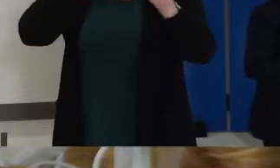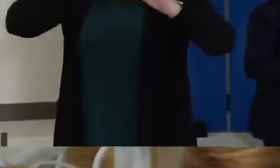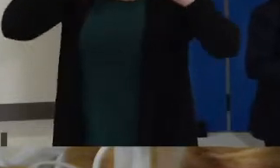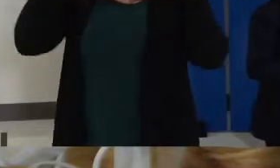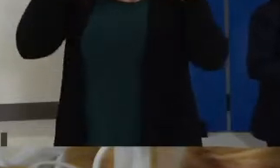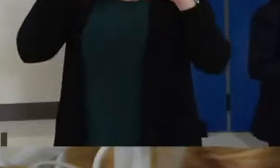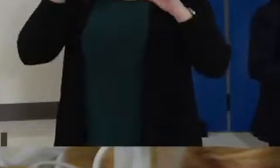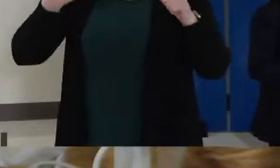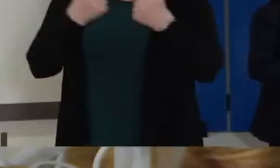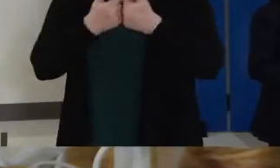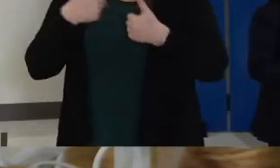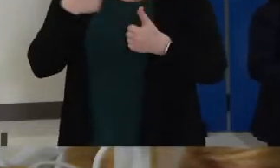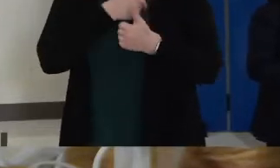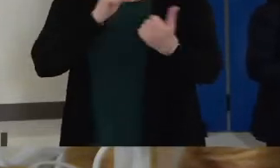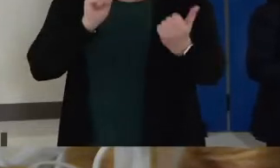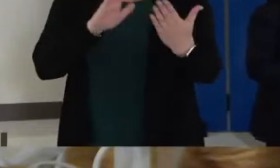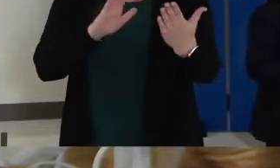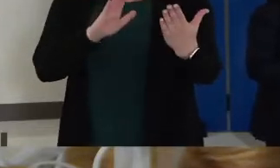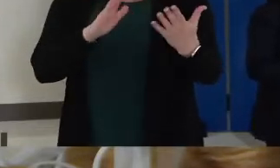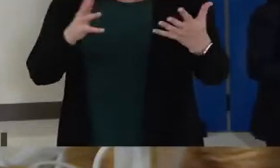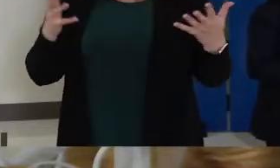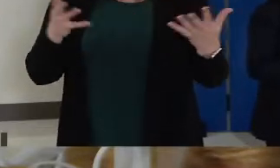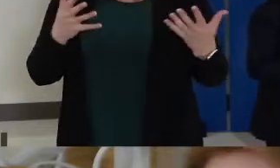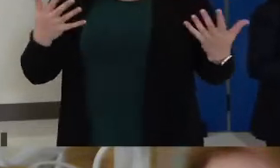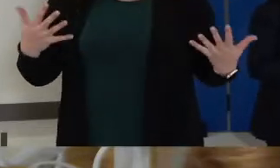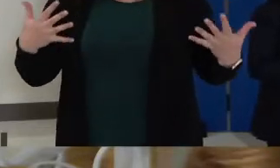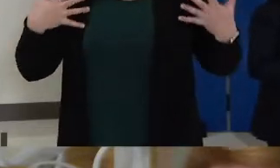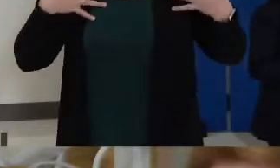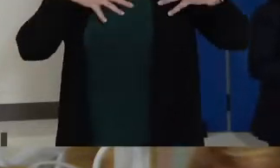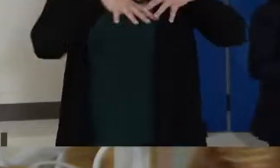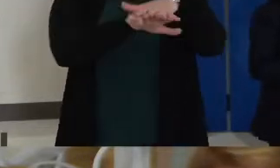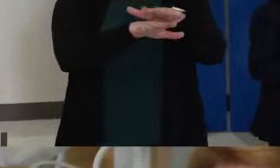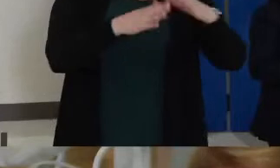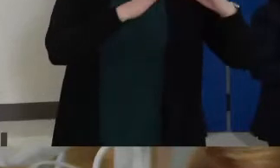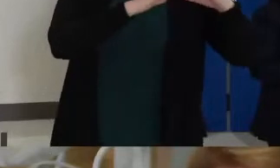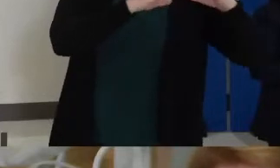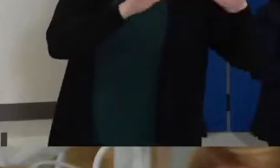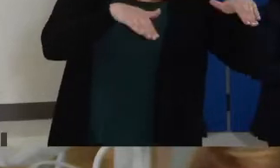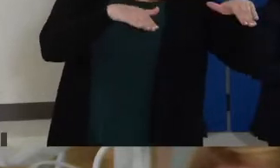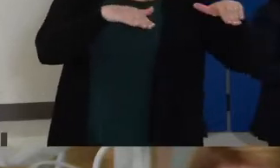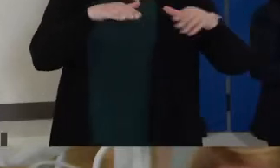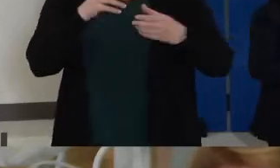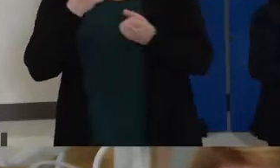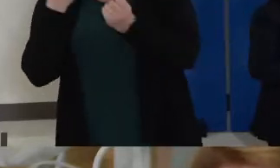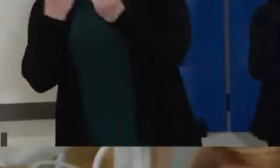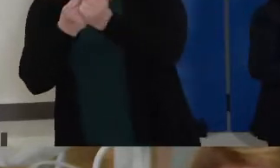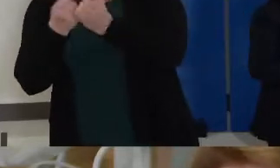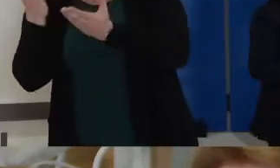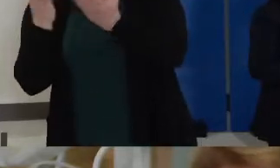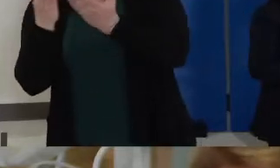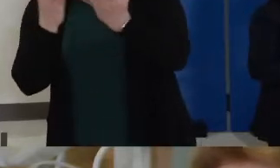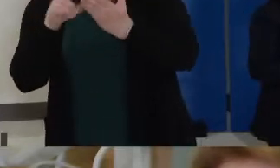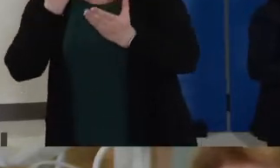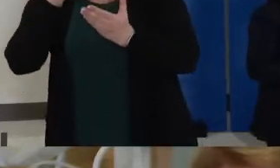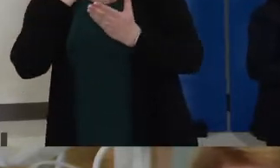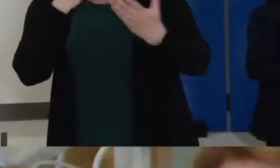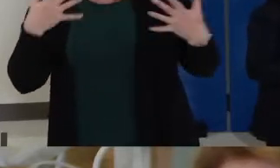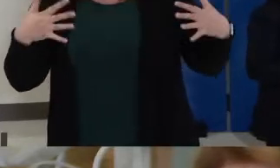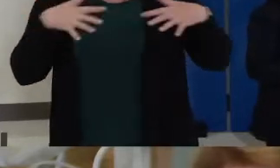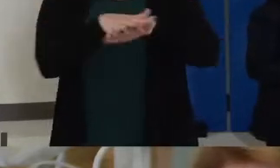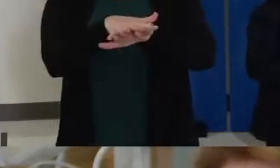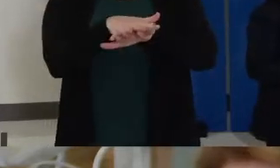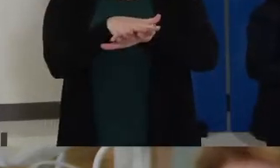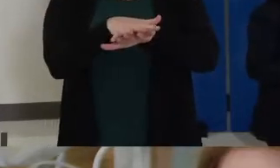state faces, and that's the issue of the integration of housing and the supportive services that would need to be stacked on that housing to